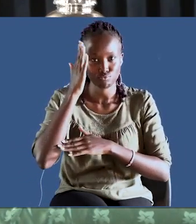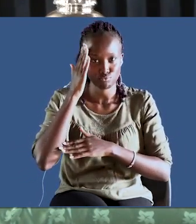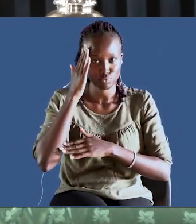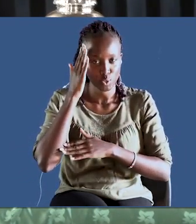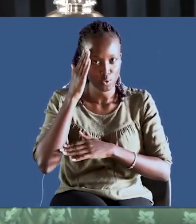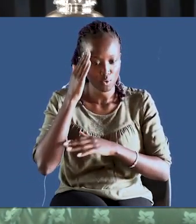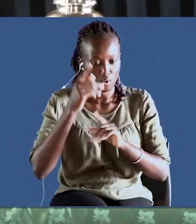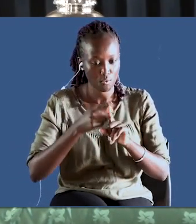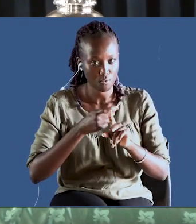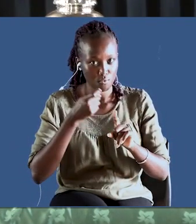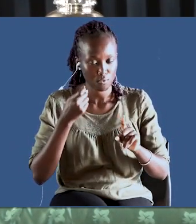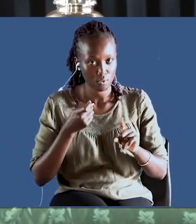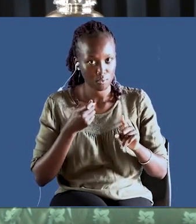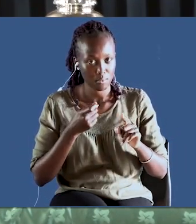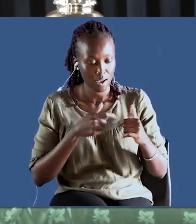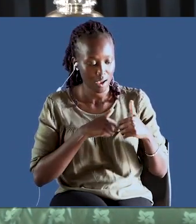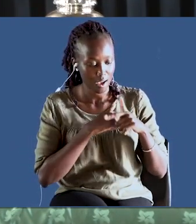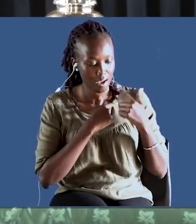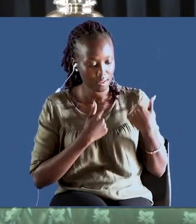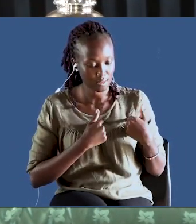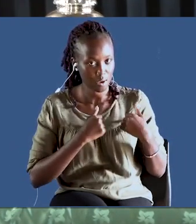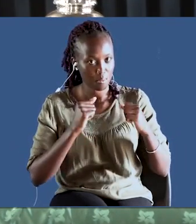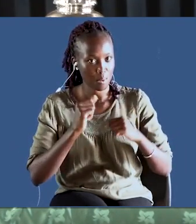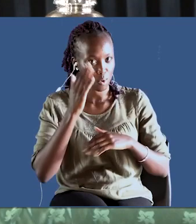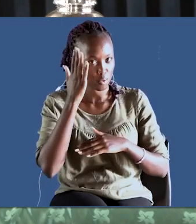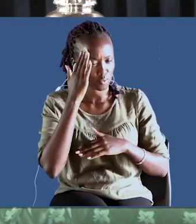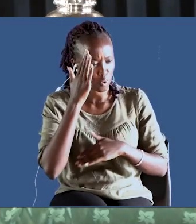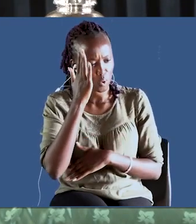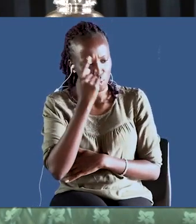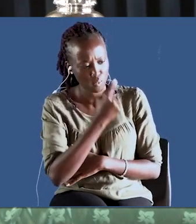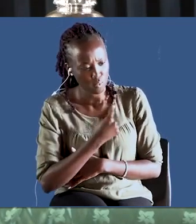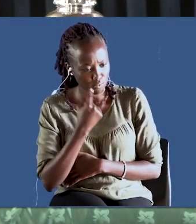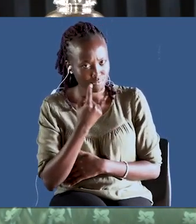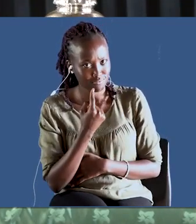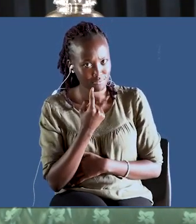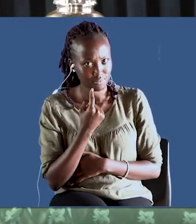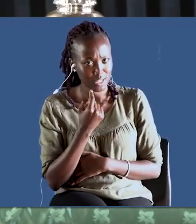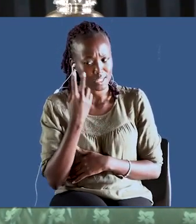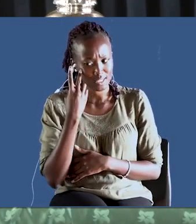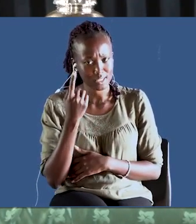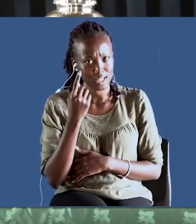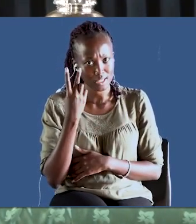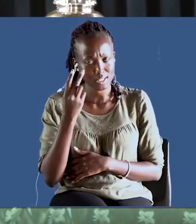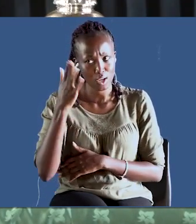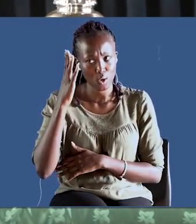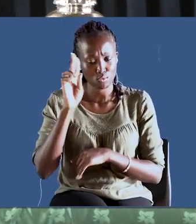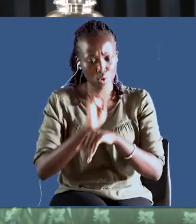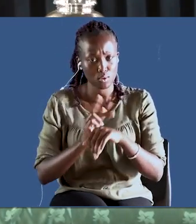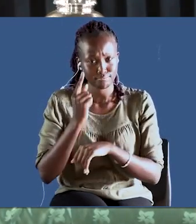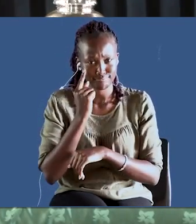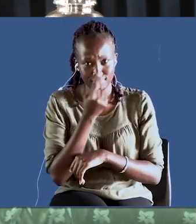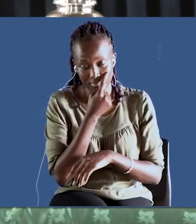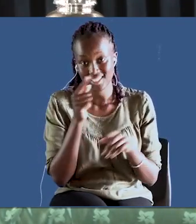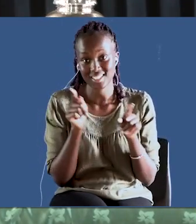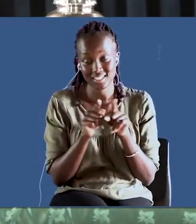the heart what God is. So it's the ability to see God with our physical eyes, but also to see